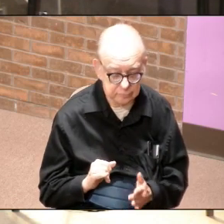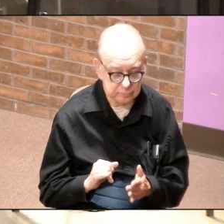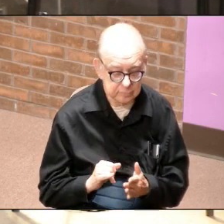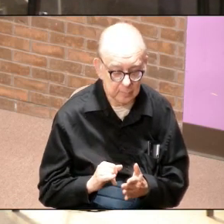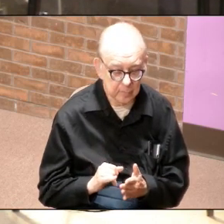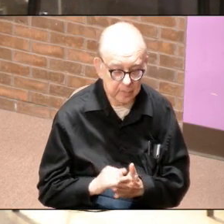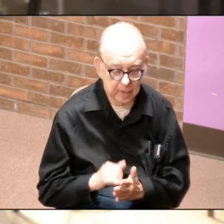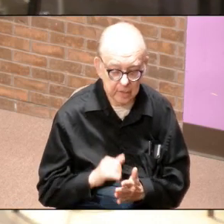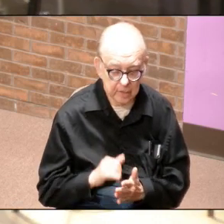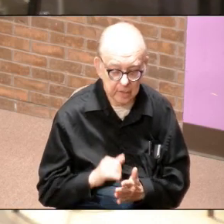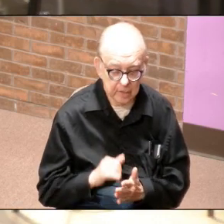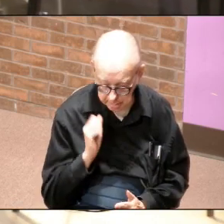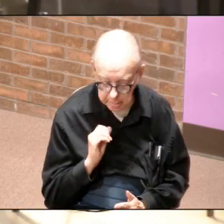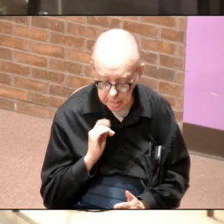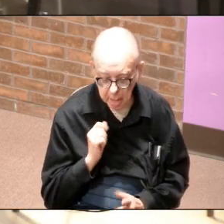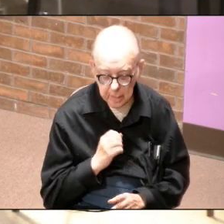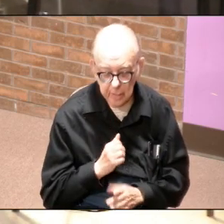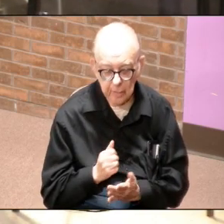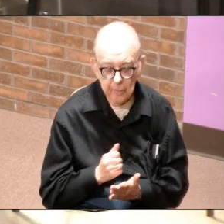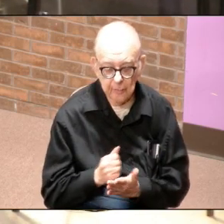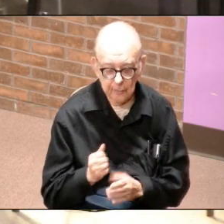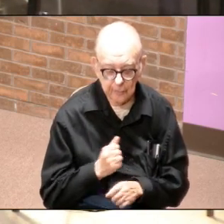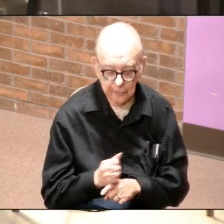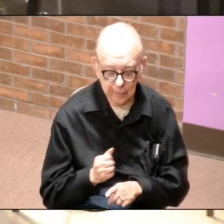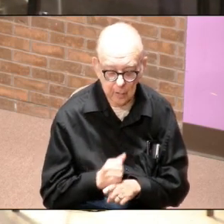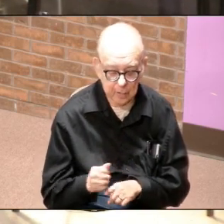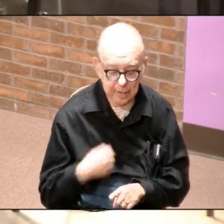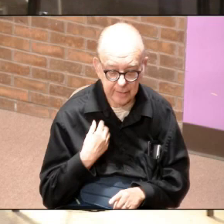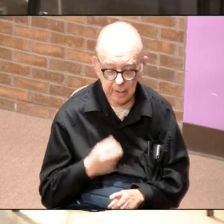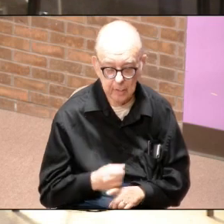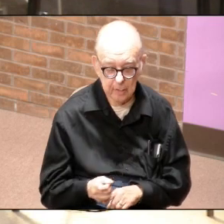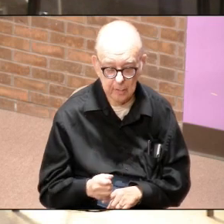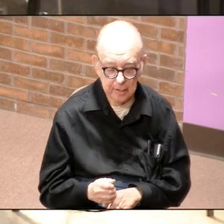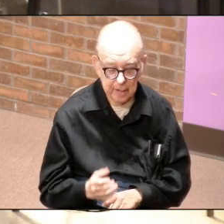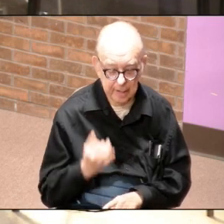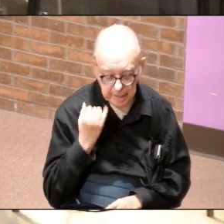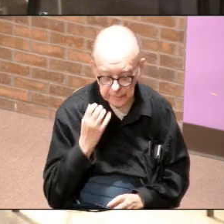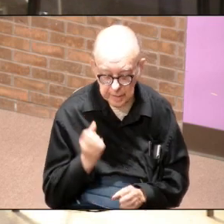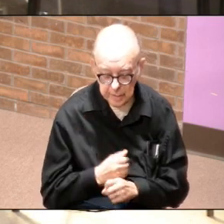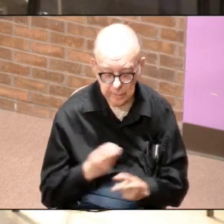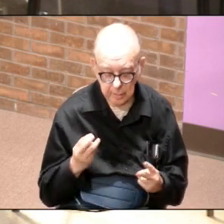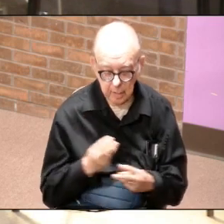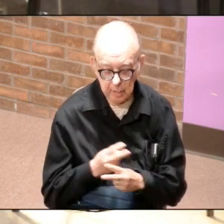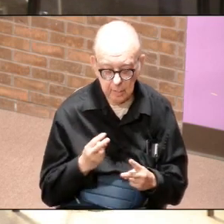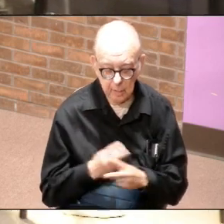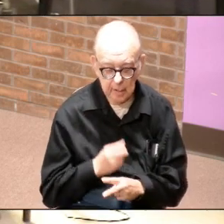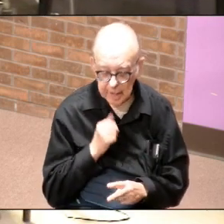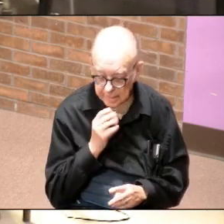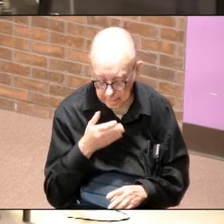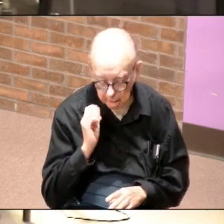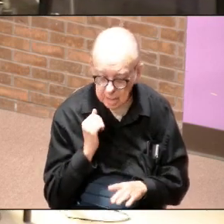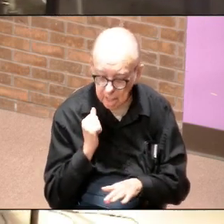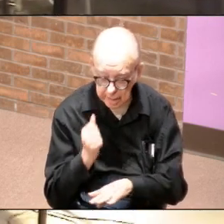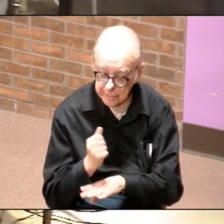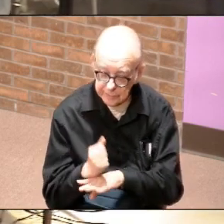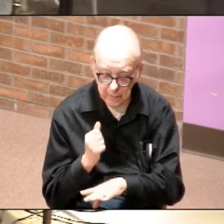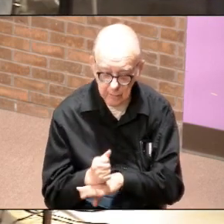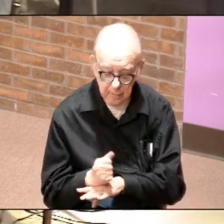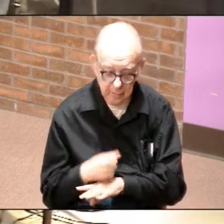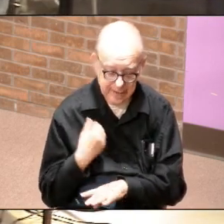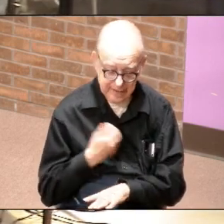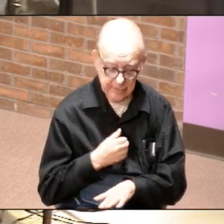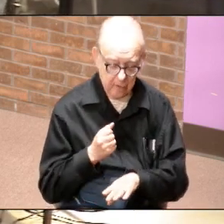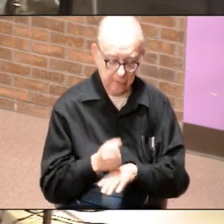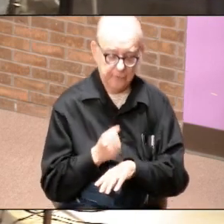God's fault. This is our fault. And if it gets worse, it's not God's fault. It's